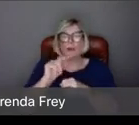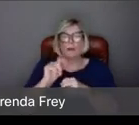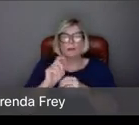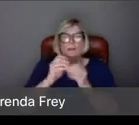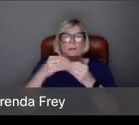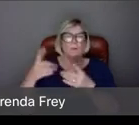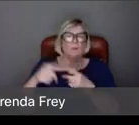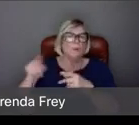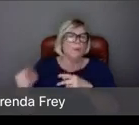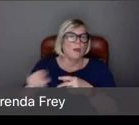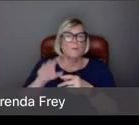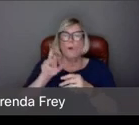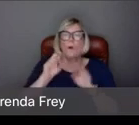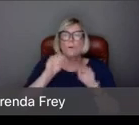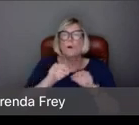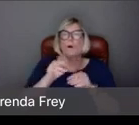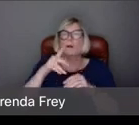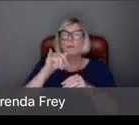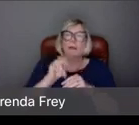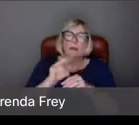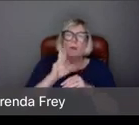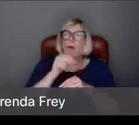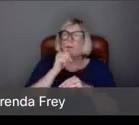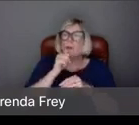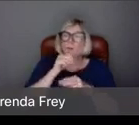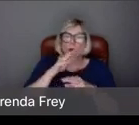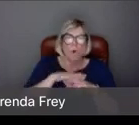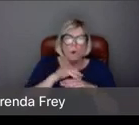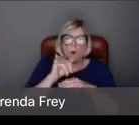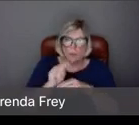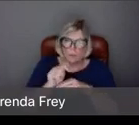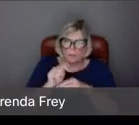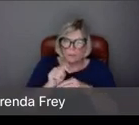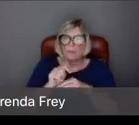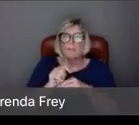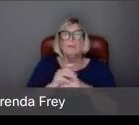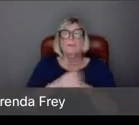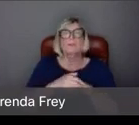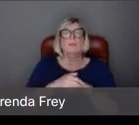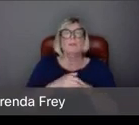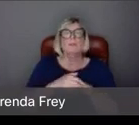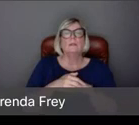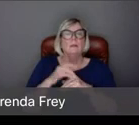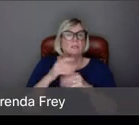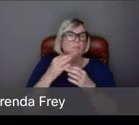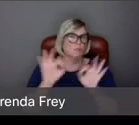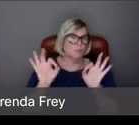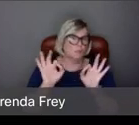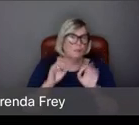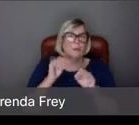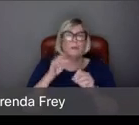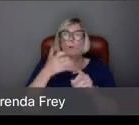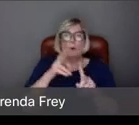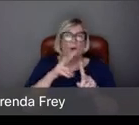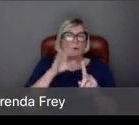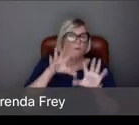or a password or something on there to secure it. It's free. You have to do it to each one. It's free. If you want to lift it, you can lift it if you